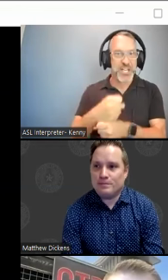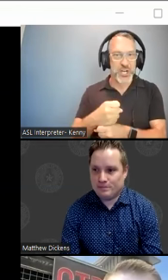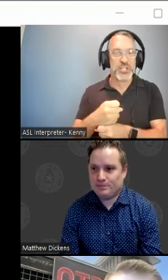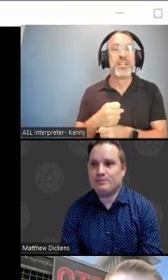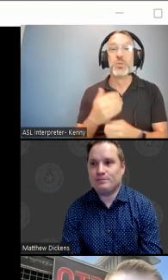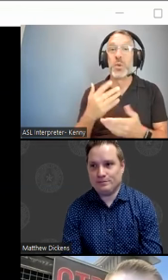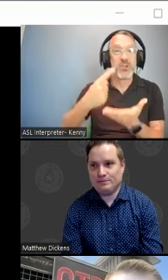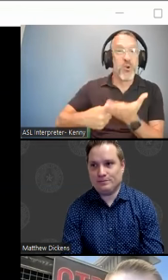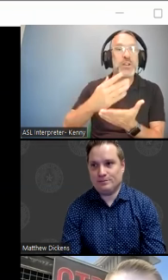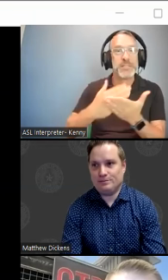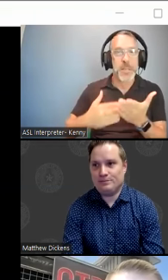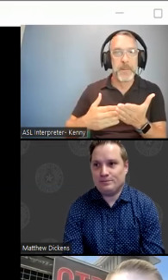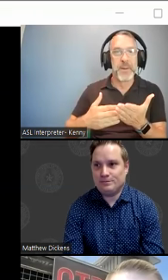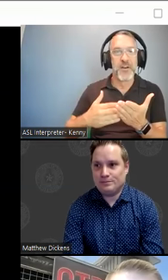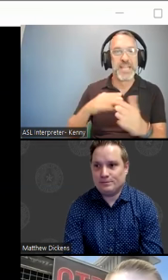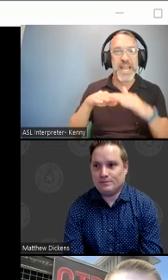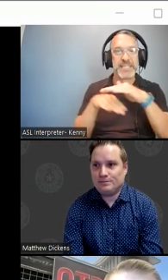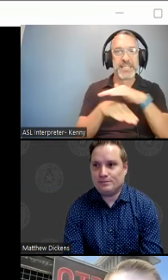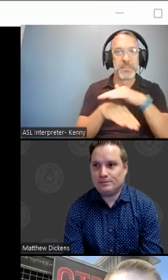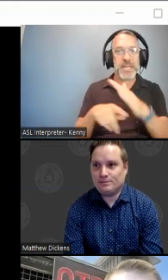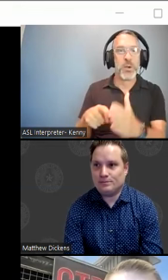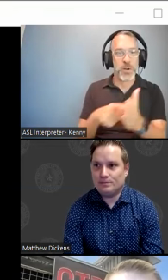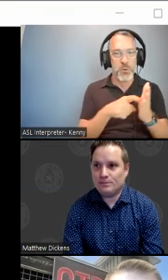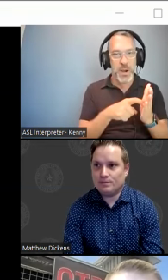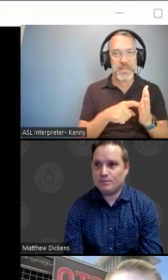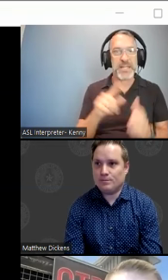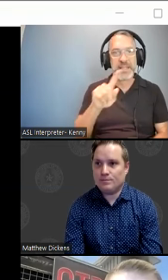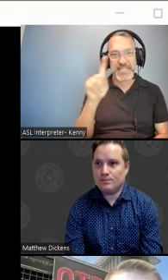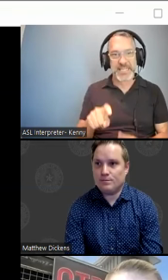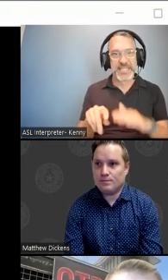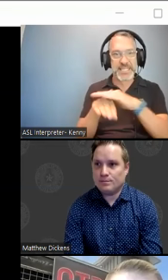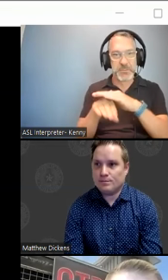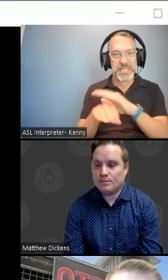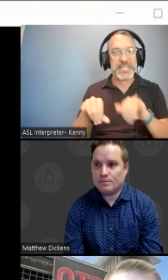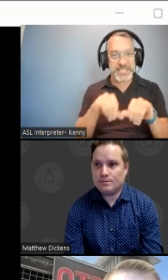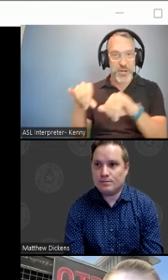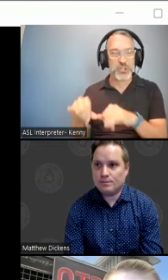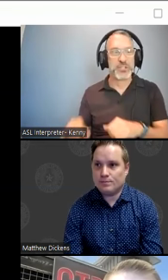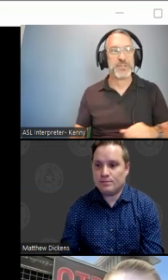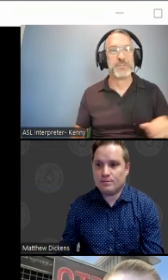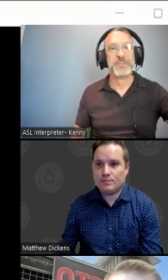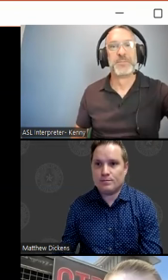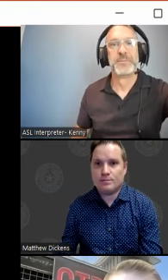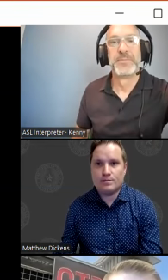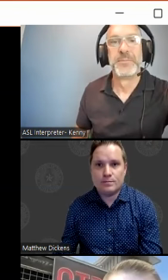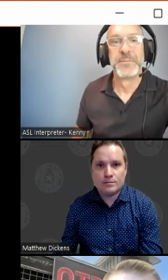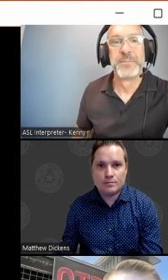going to go over some of the accessibility requirements in the Texas accessibility standards.